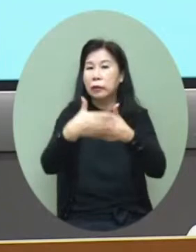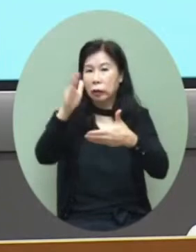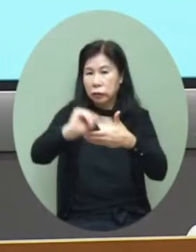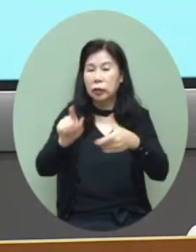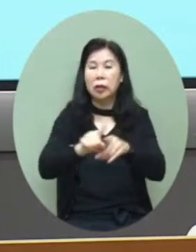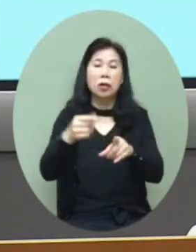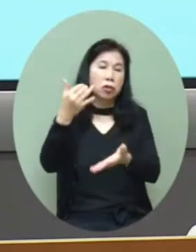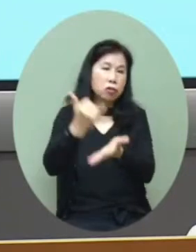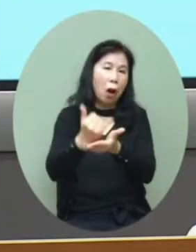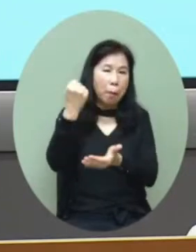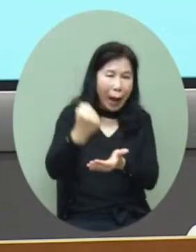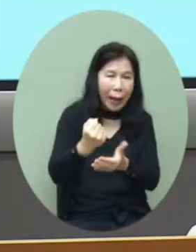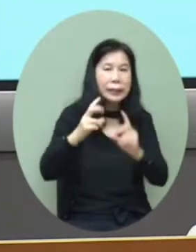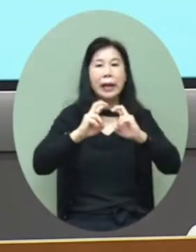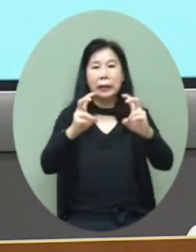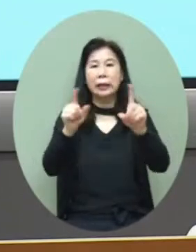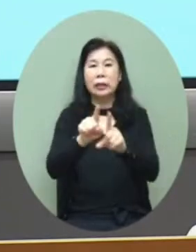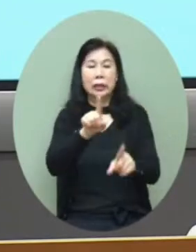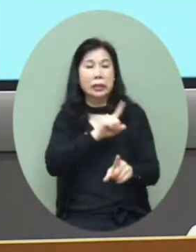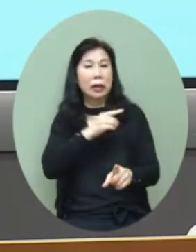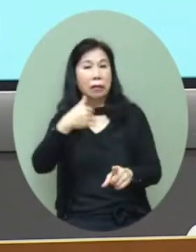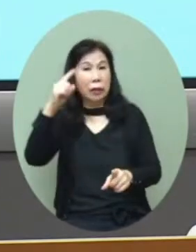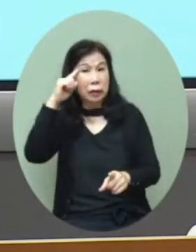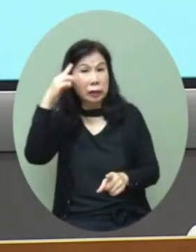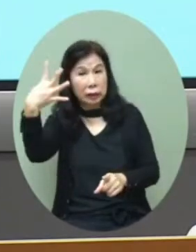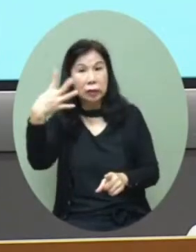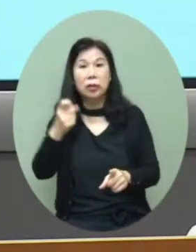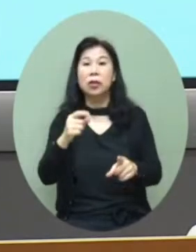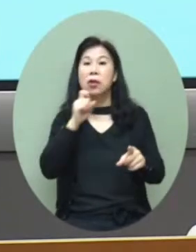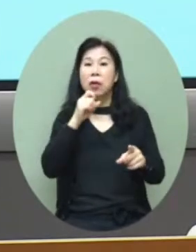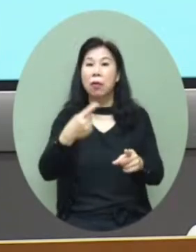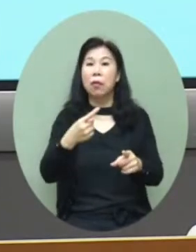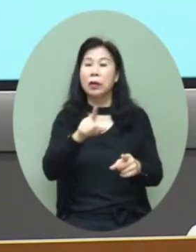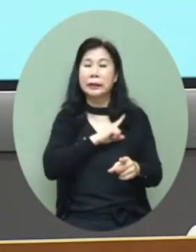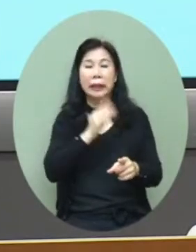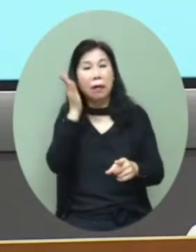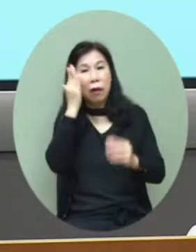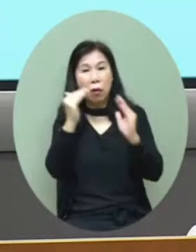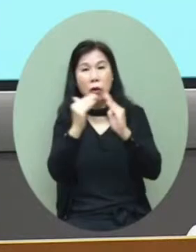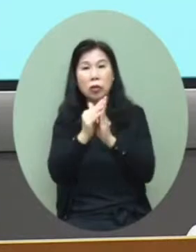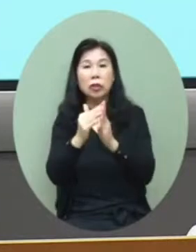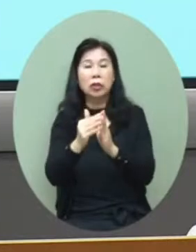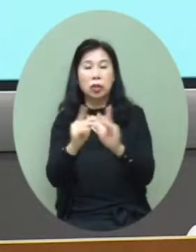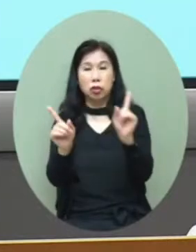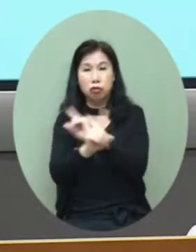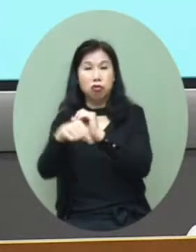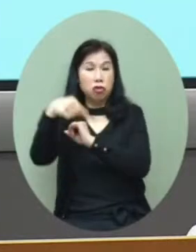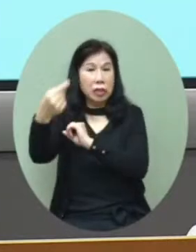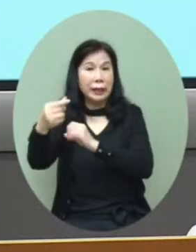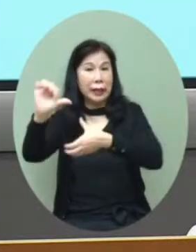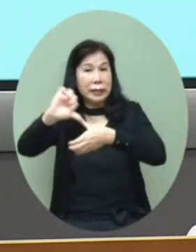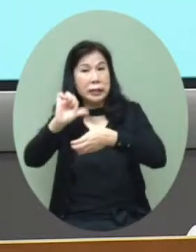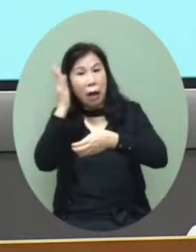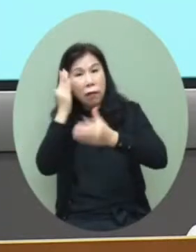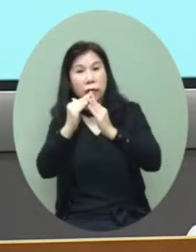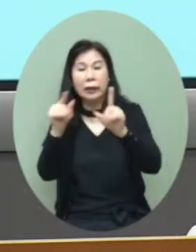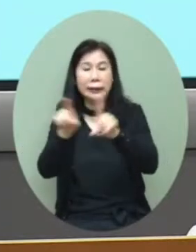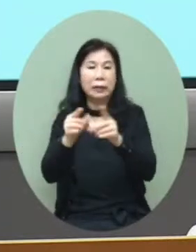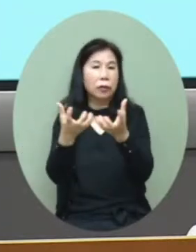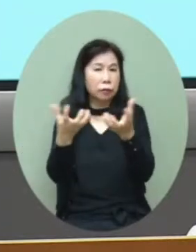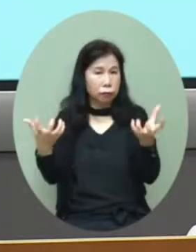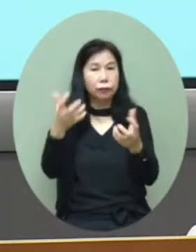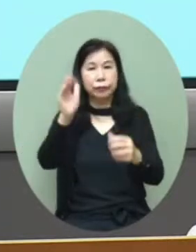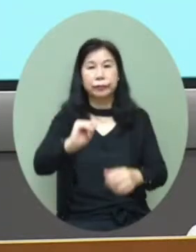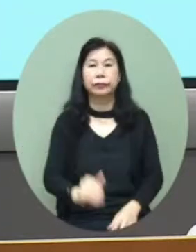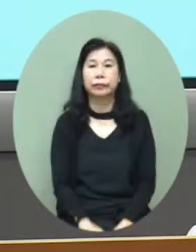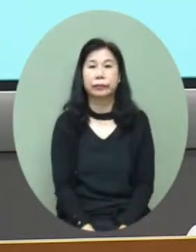public transportation. So they can just go back to their own home by themselves. And if they